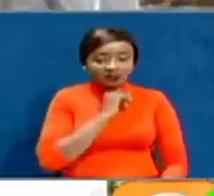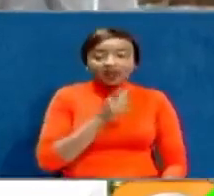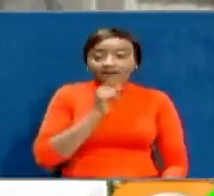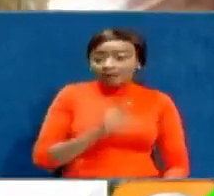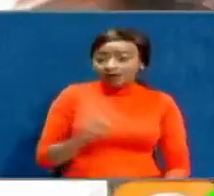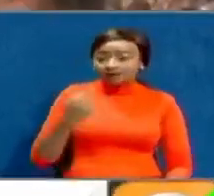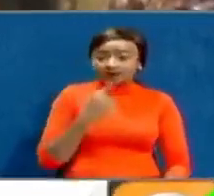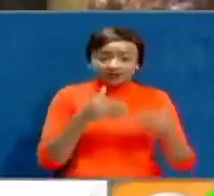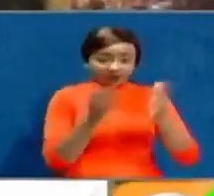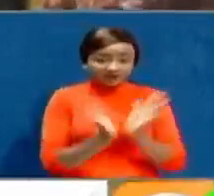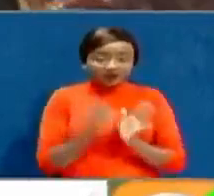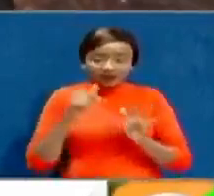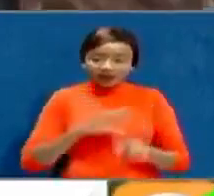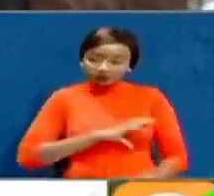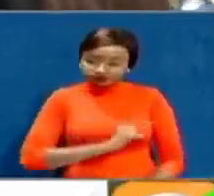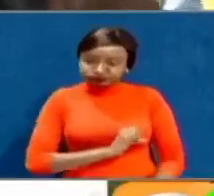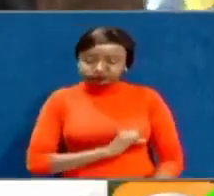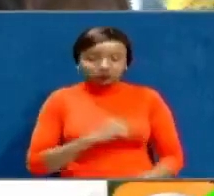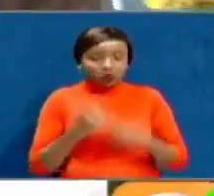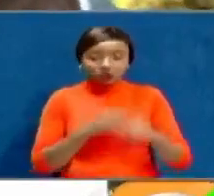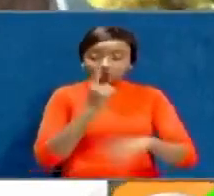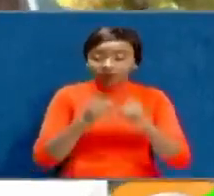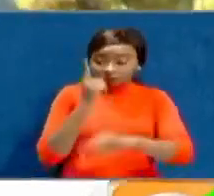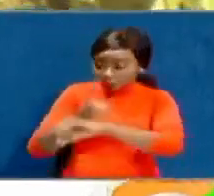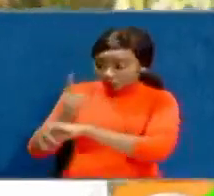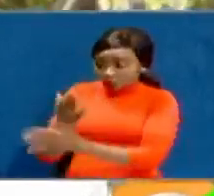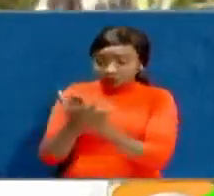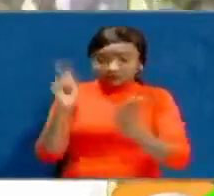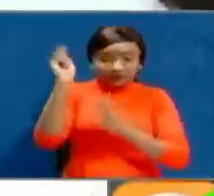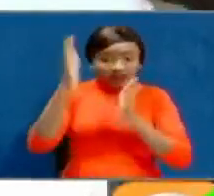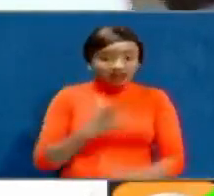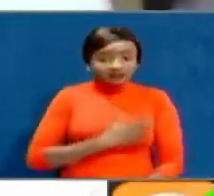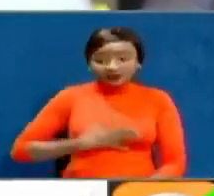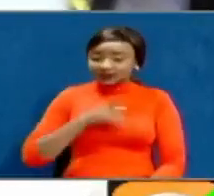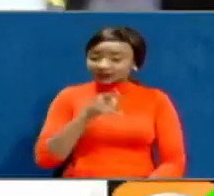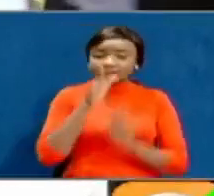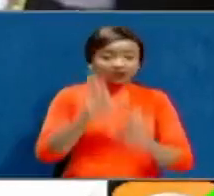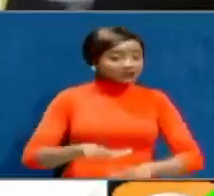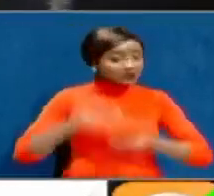Ogola says the family is taking one day at a time, warning Kenyans that their situation should be proof